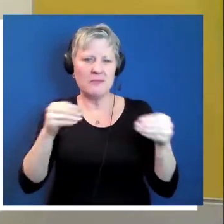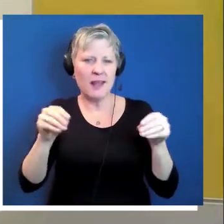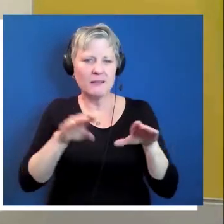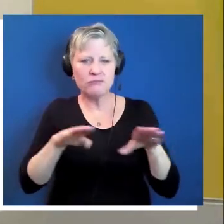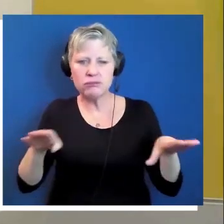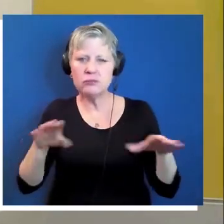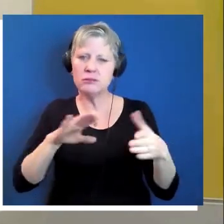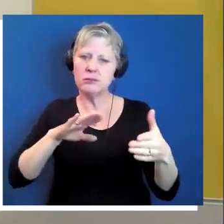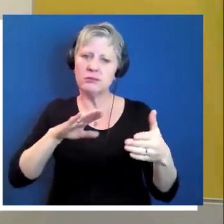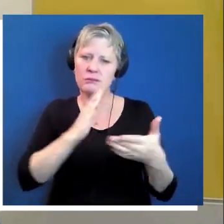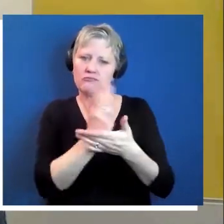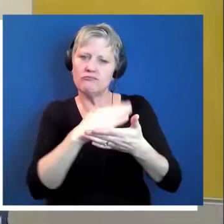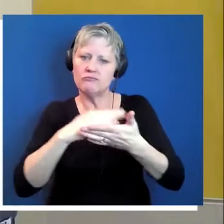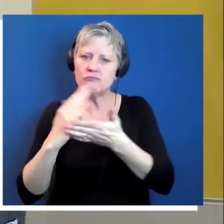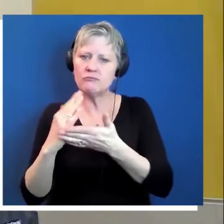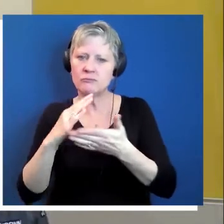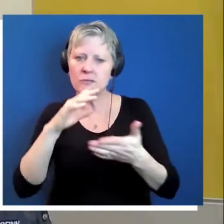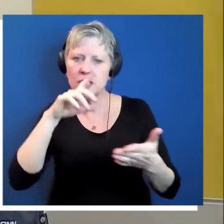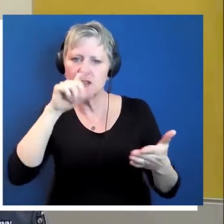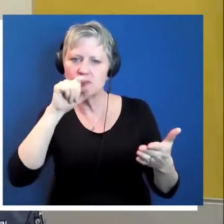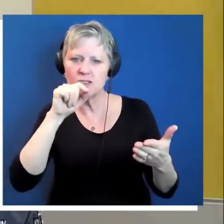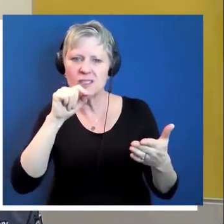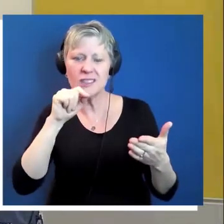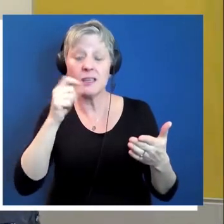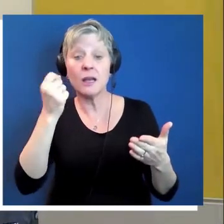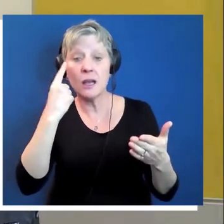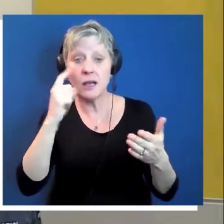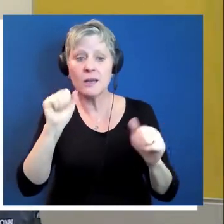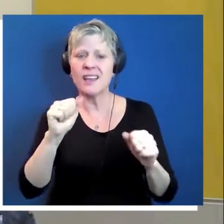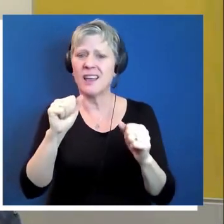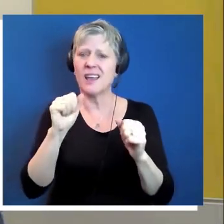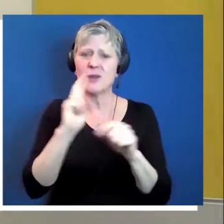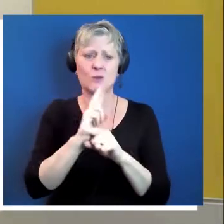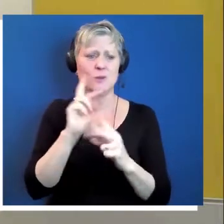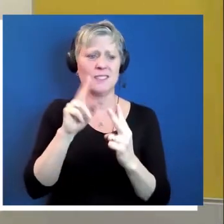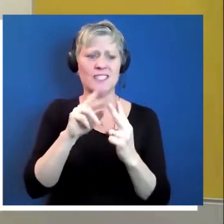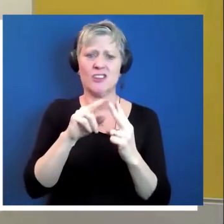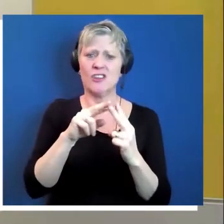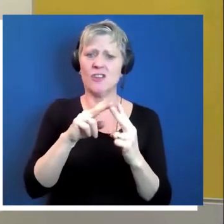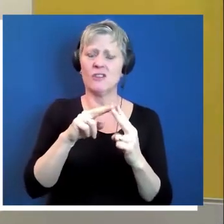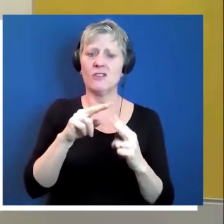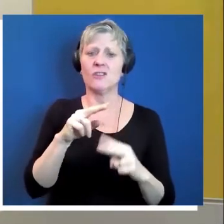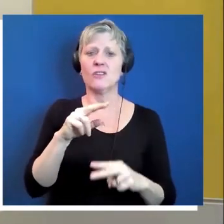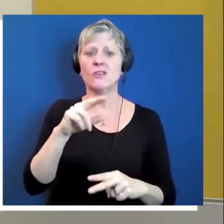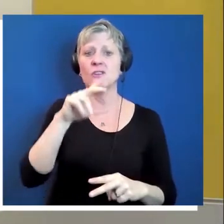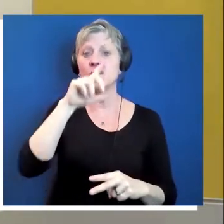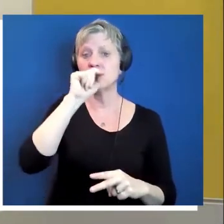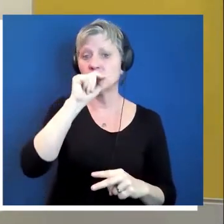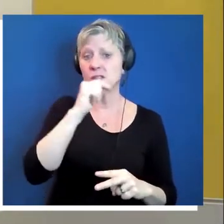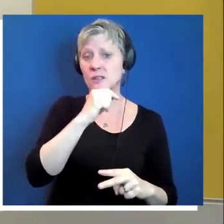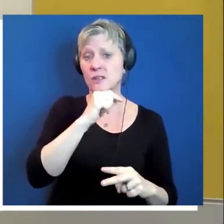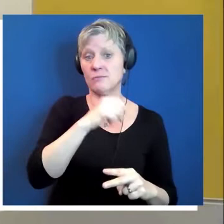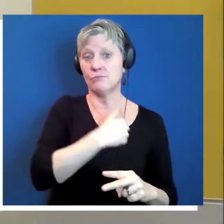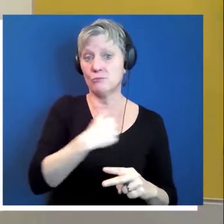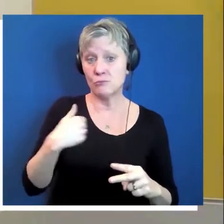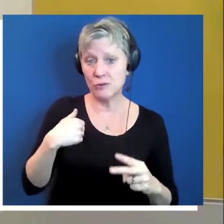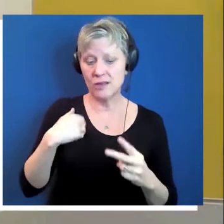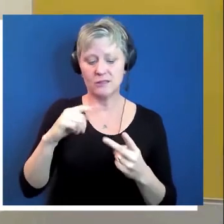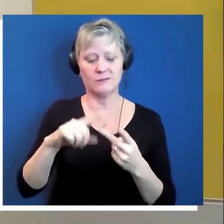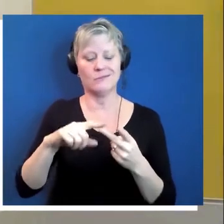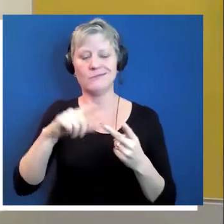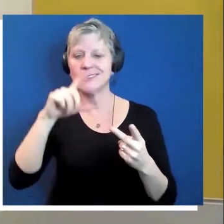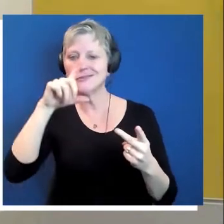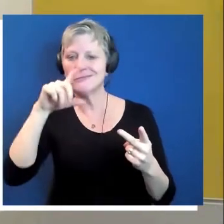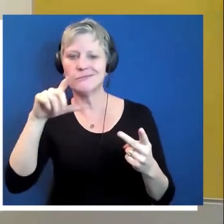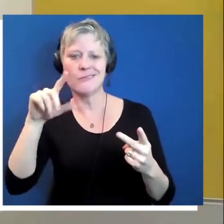personal choice. I'm using thighs today. That's what I like better. I believe that chicken thighs actually have a better flavor than chicken breast. I'm just going to